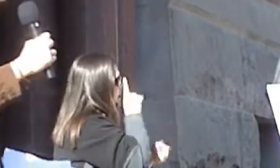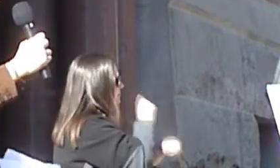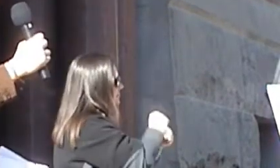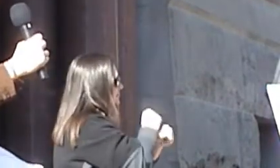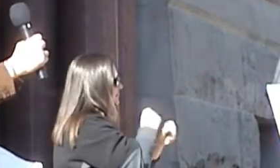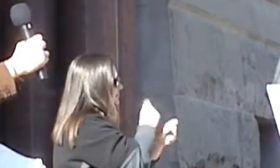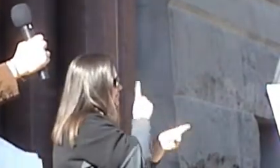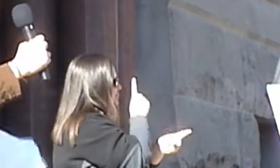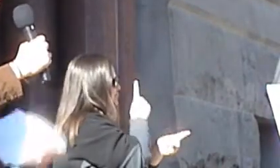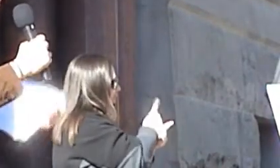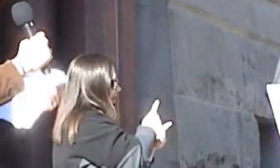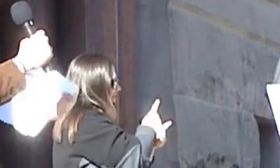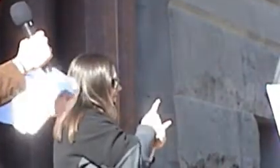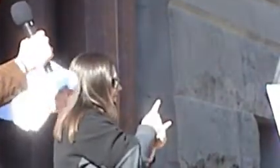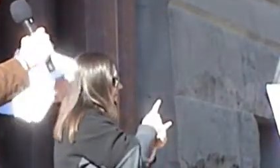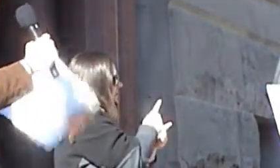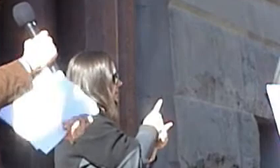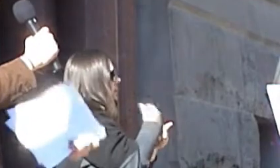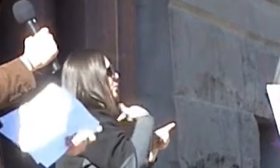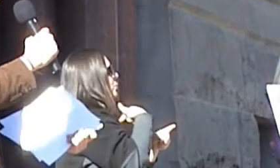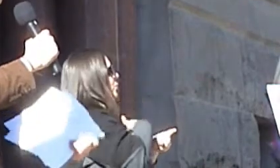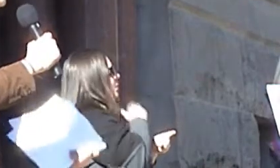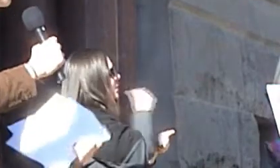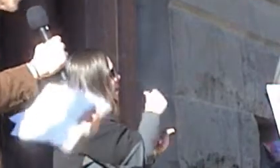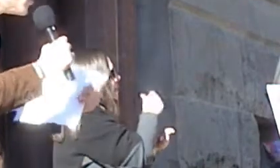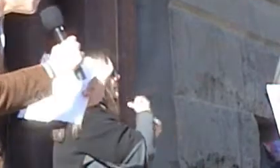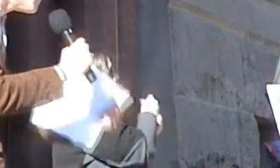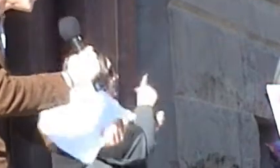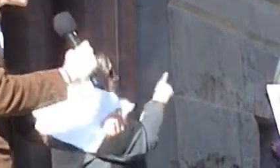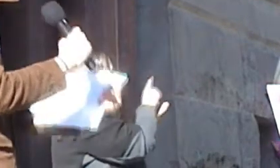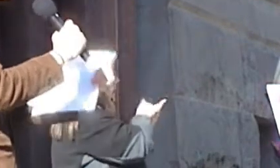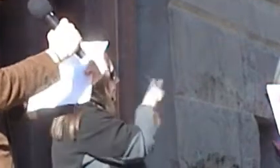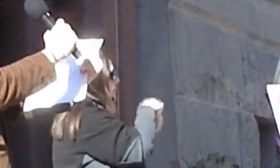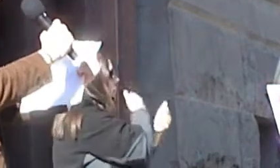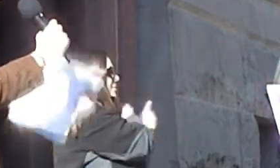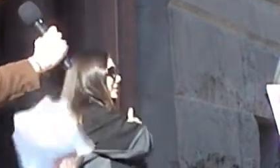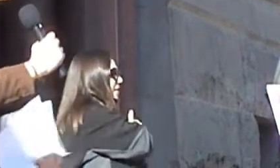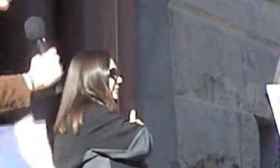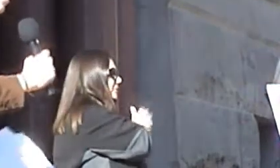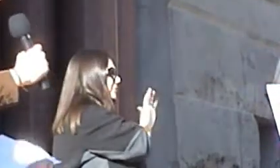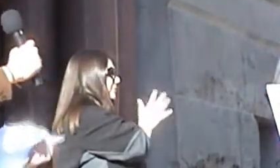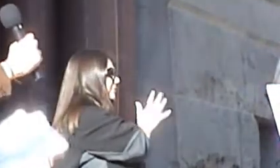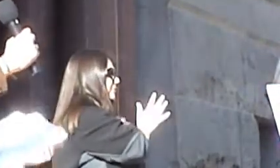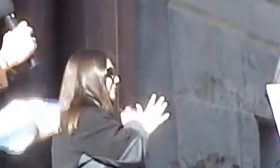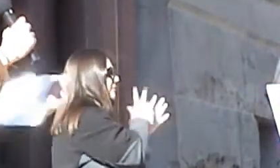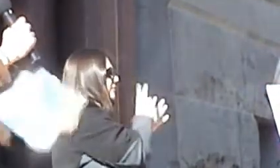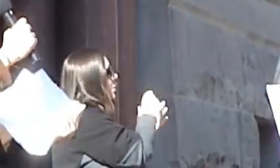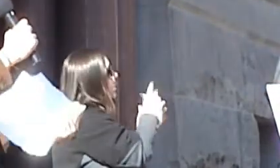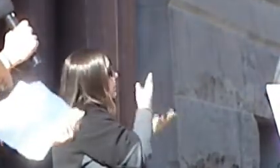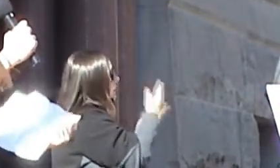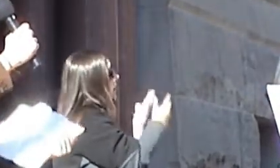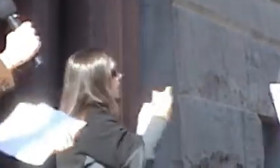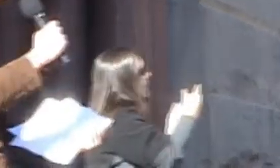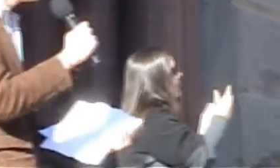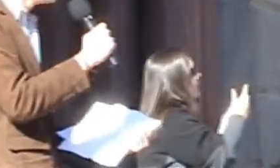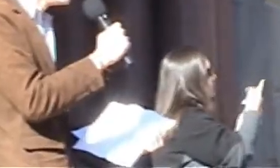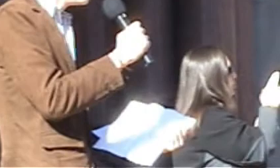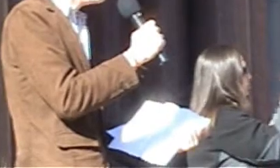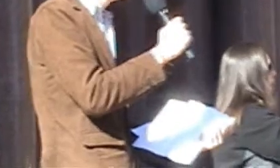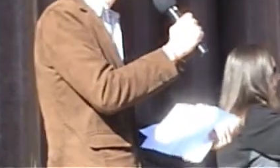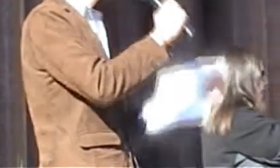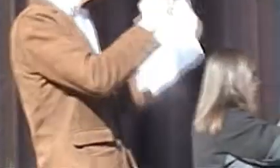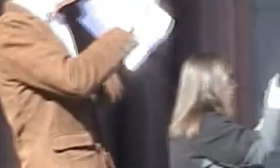know, we're not making laws about love. Like, we may have laws to Proposition 8 in